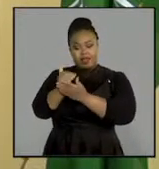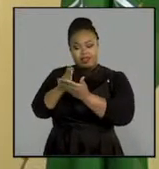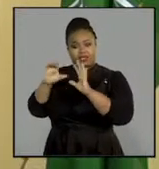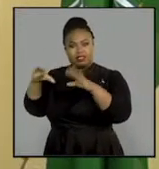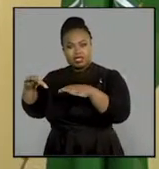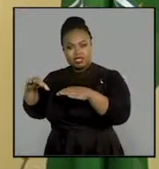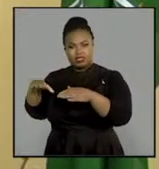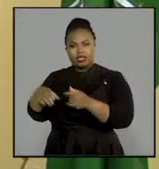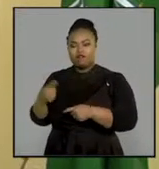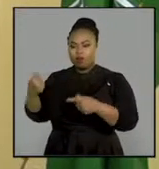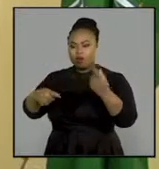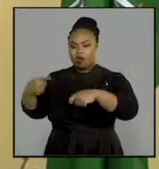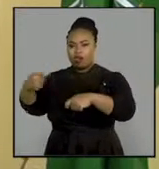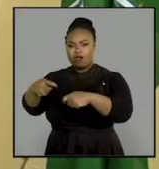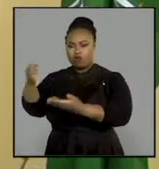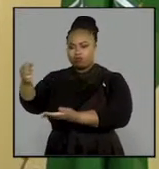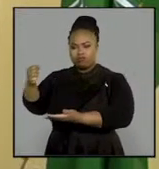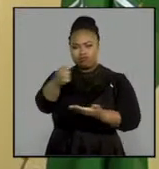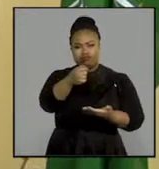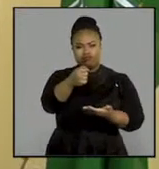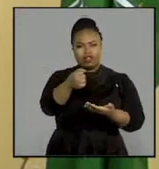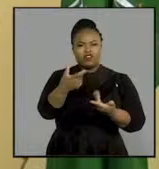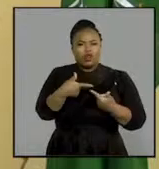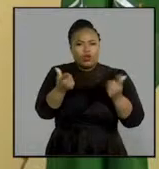GBVF Private Sector Response Fund.